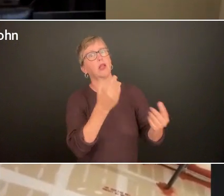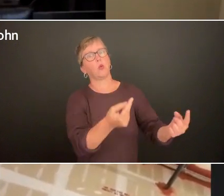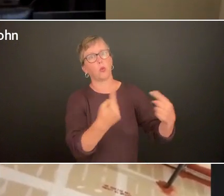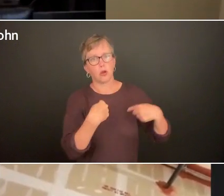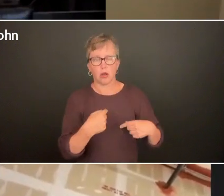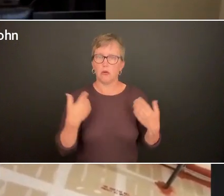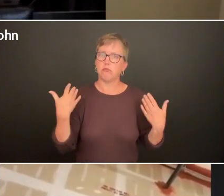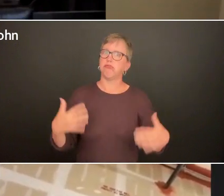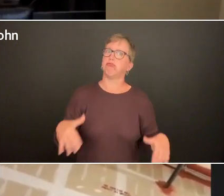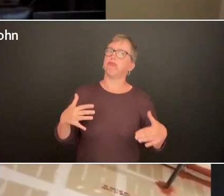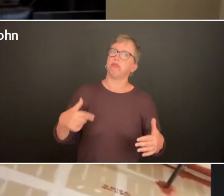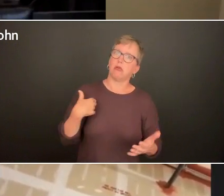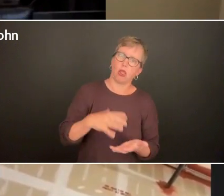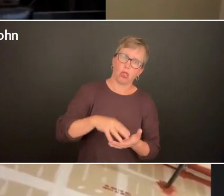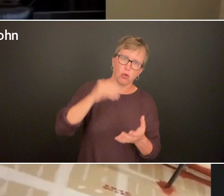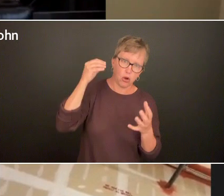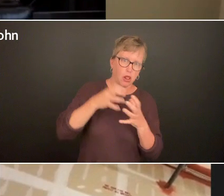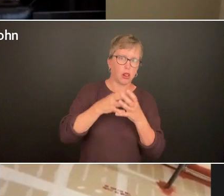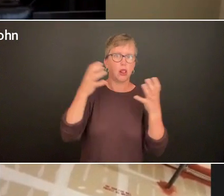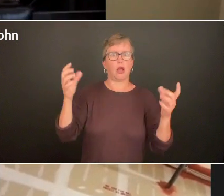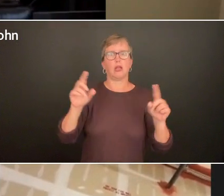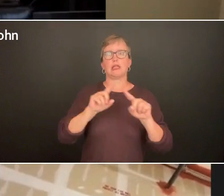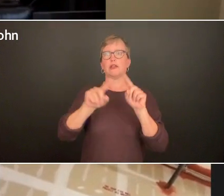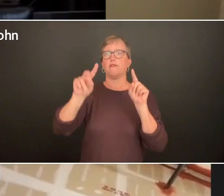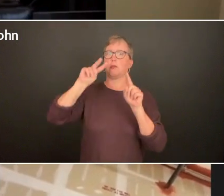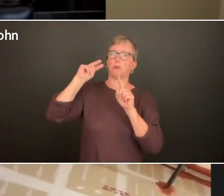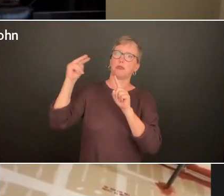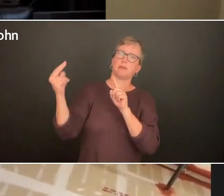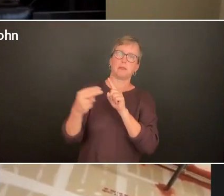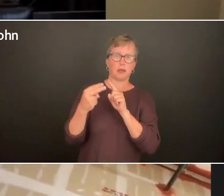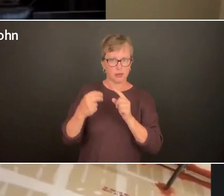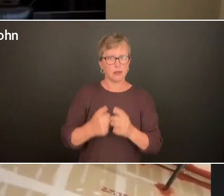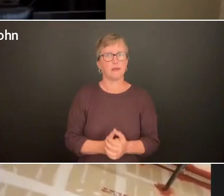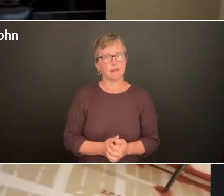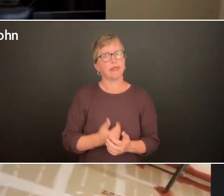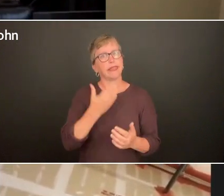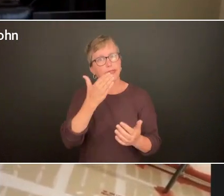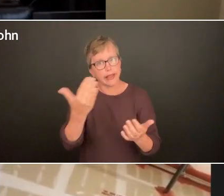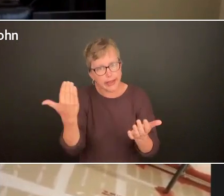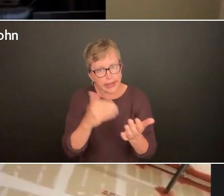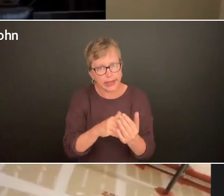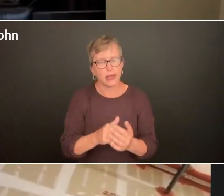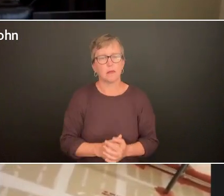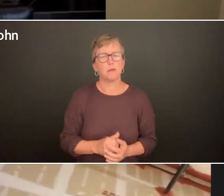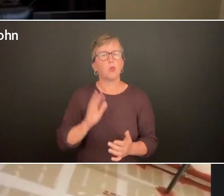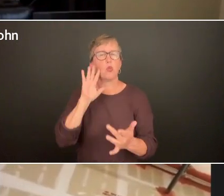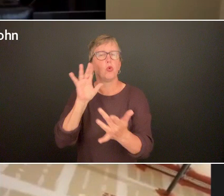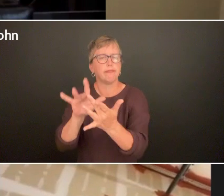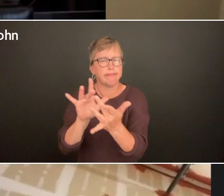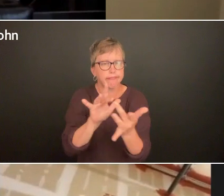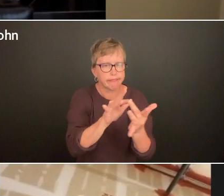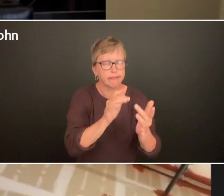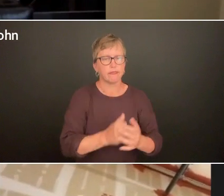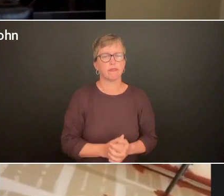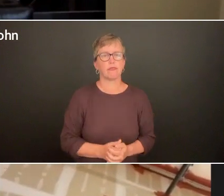Beth, Pennsylvania, thank you for being around, and God, you've educated me so much about the